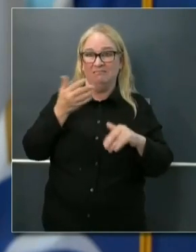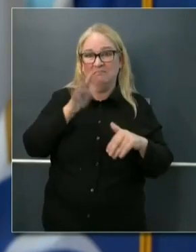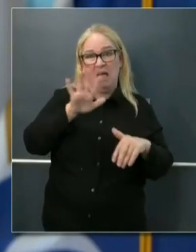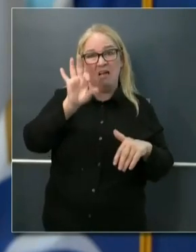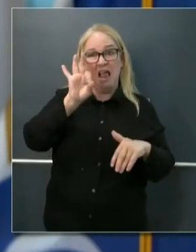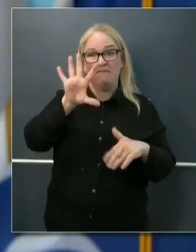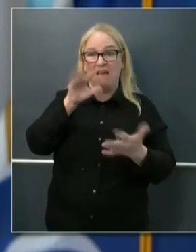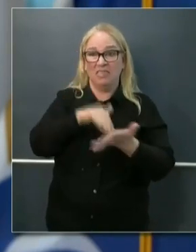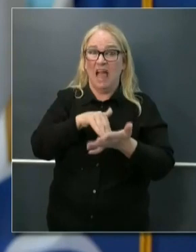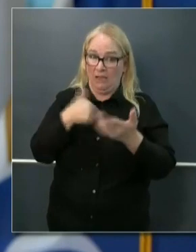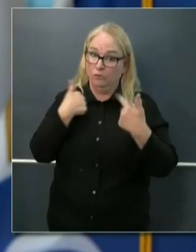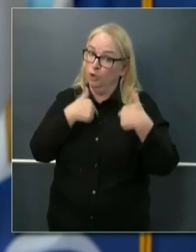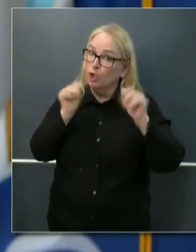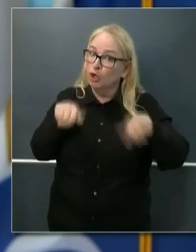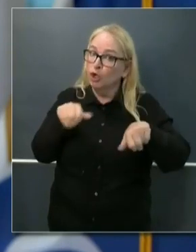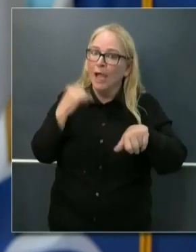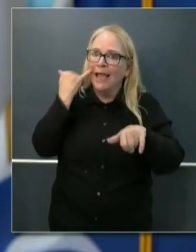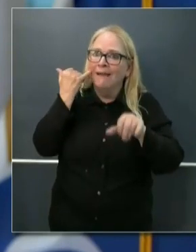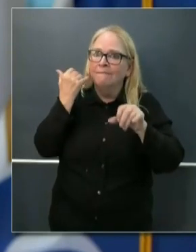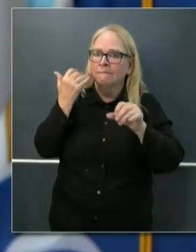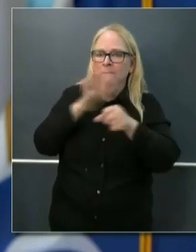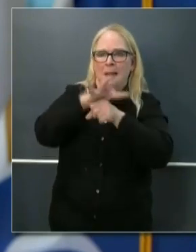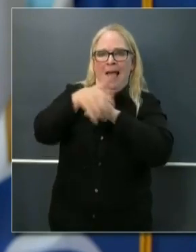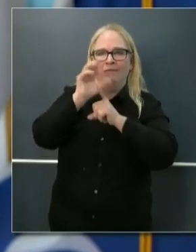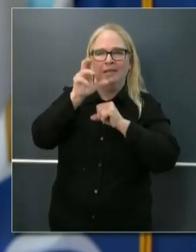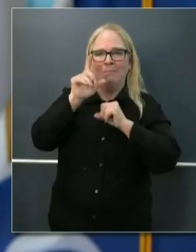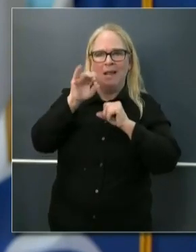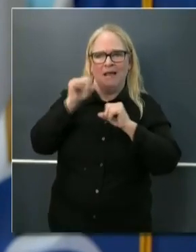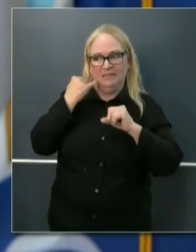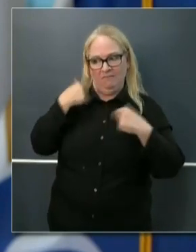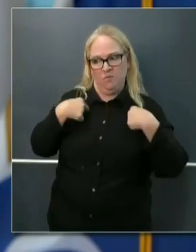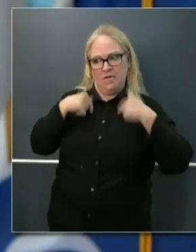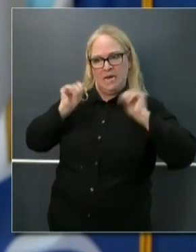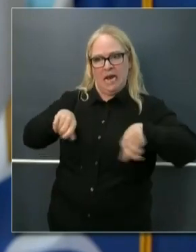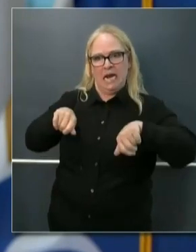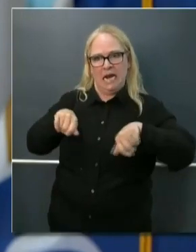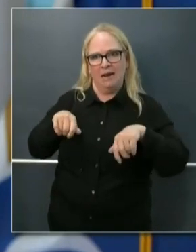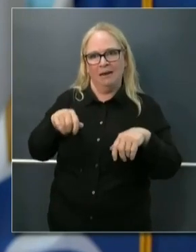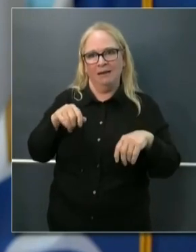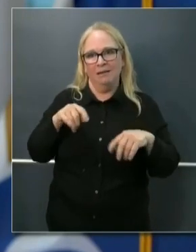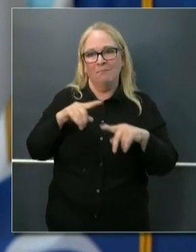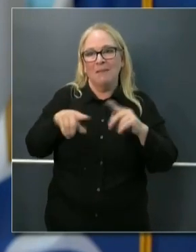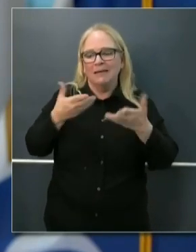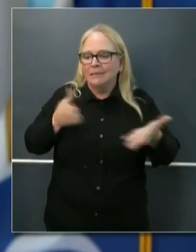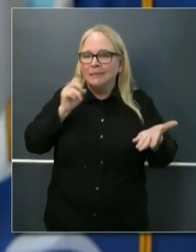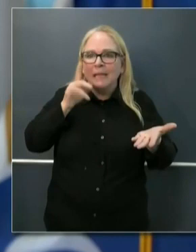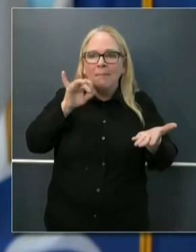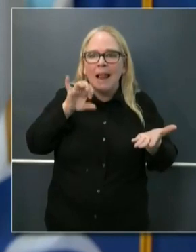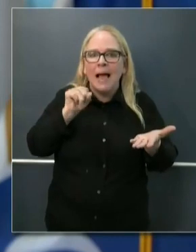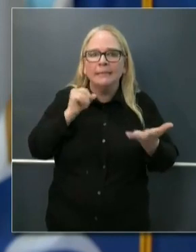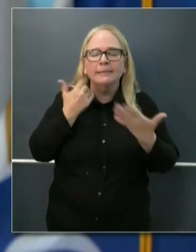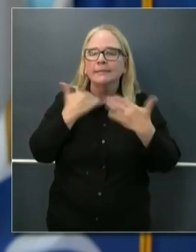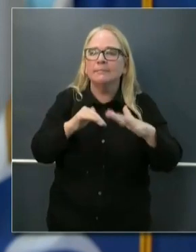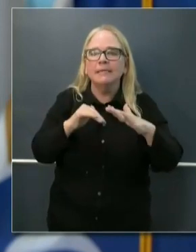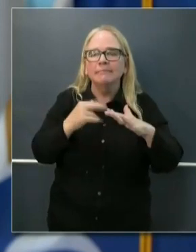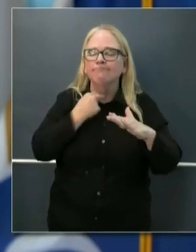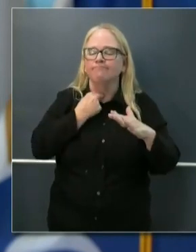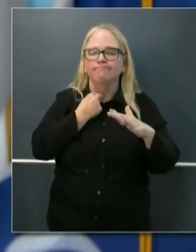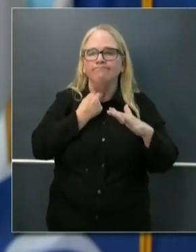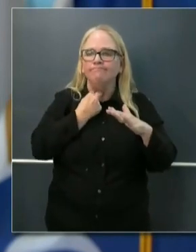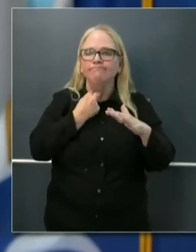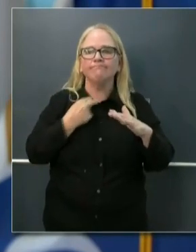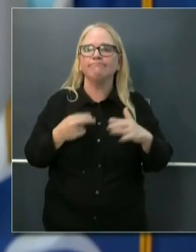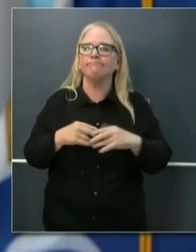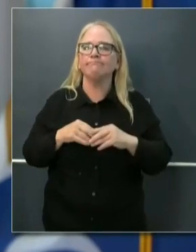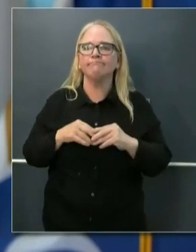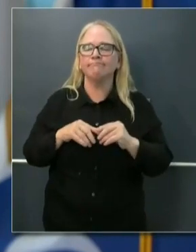95,000 tests. So it gives you a sense of our capacity. But again, supply constraints continue to limit that. I mentioned 24,